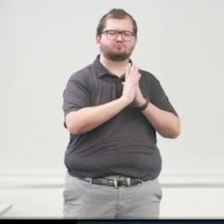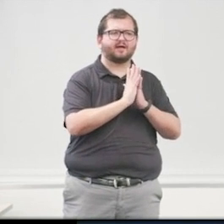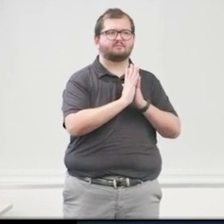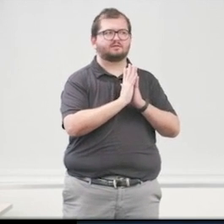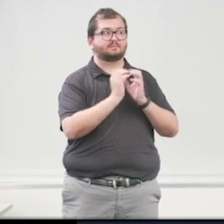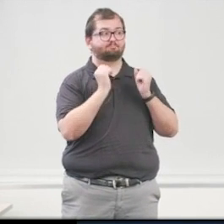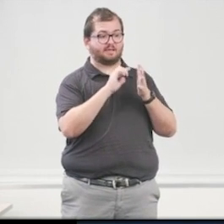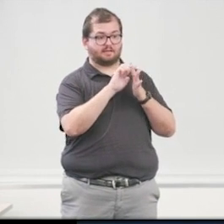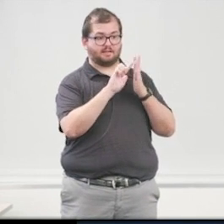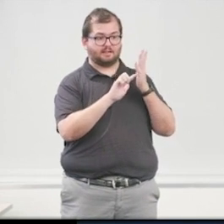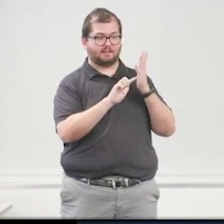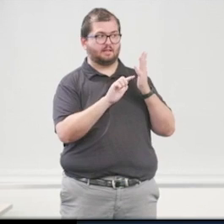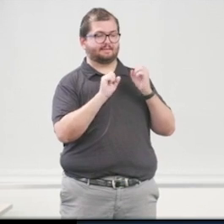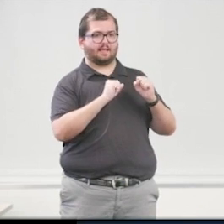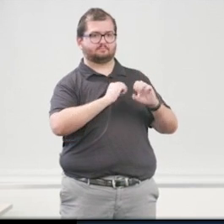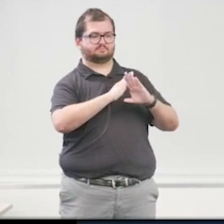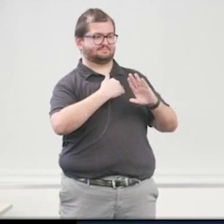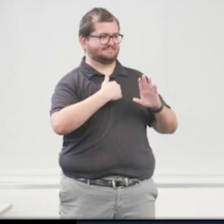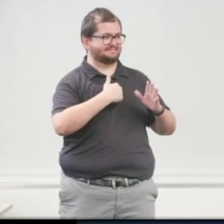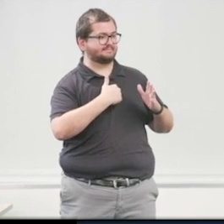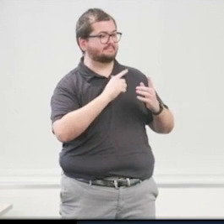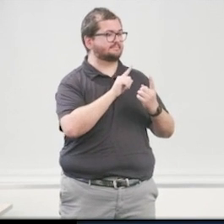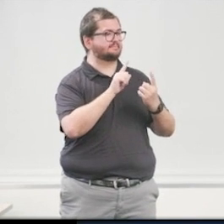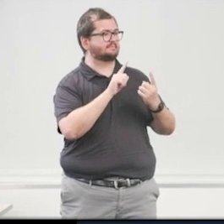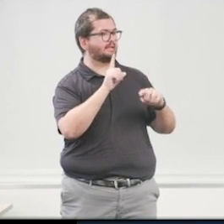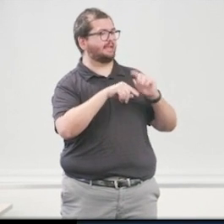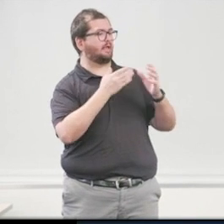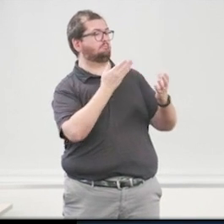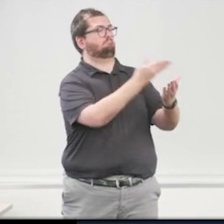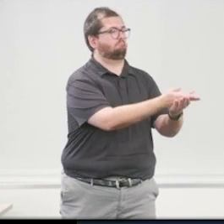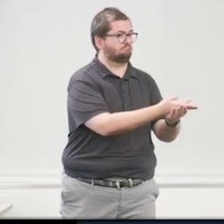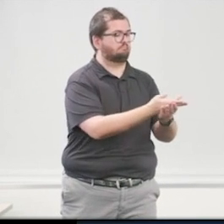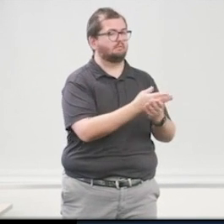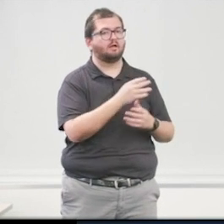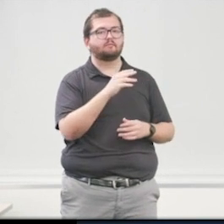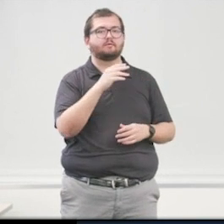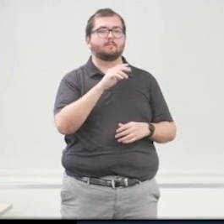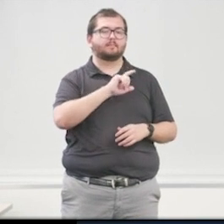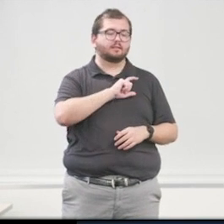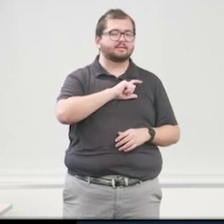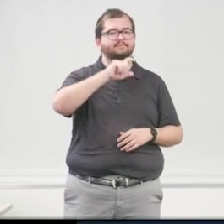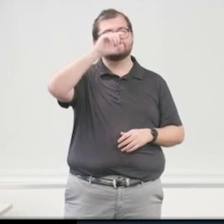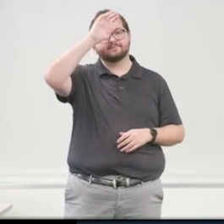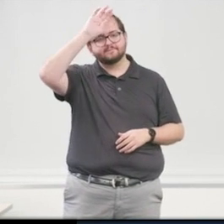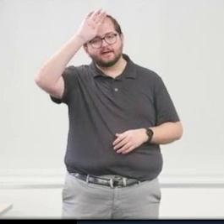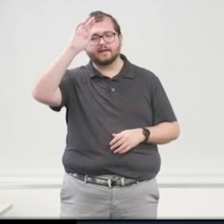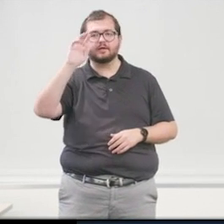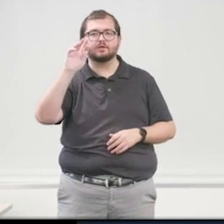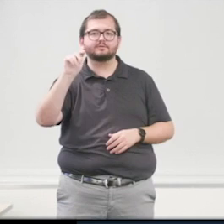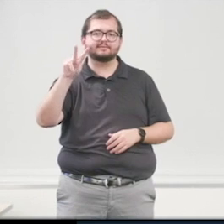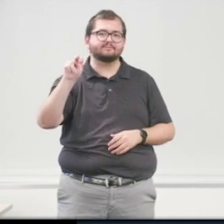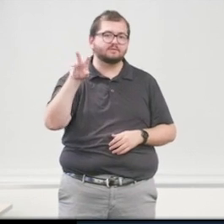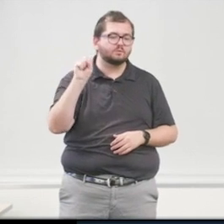impeding PD, fire, EMS, news reporters, anyone to get to that scene